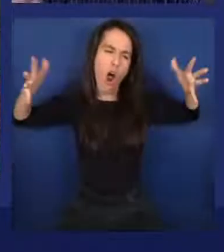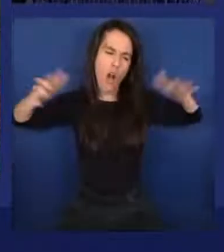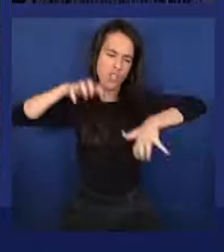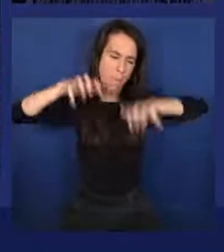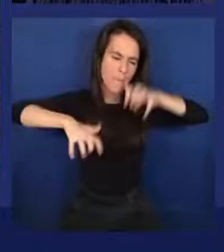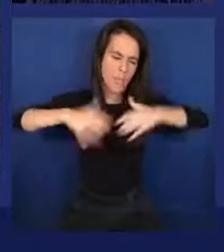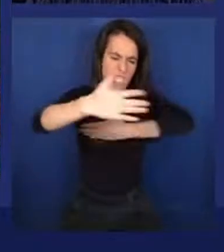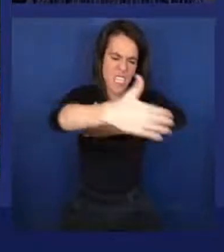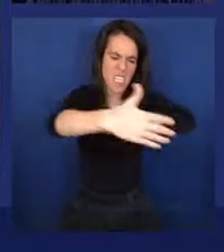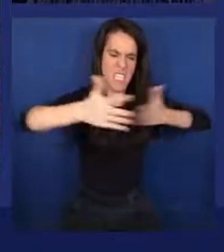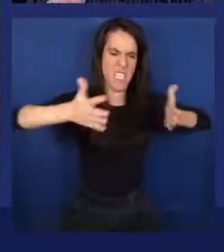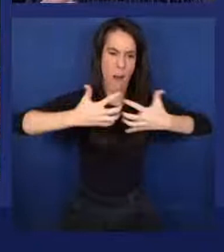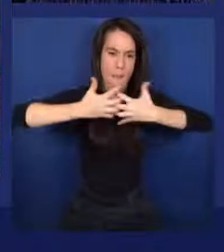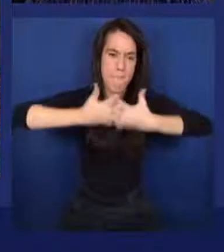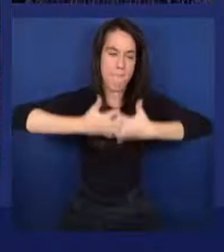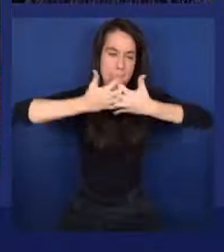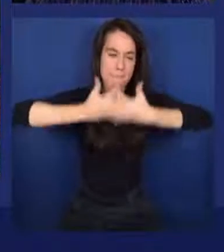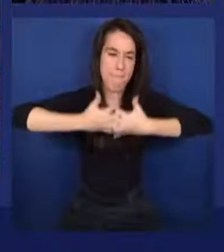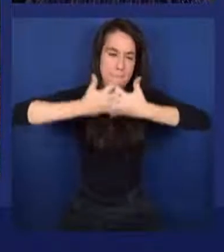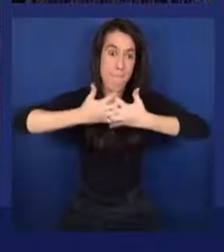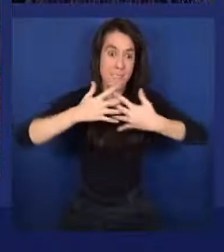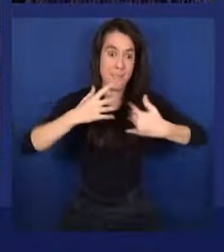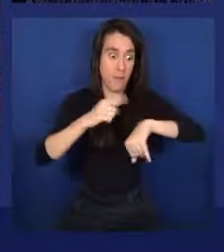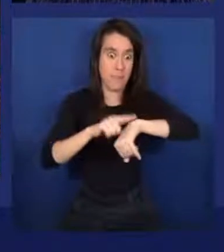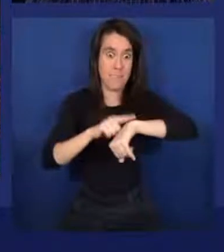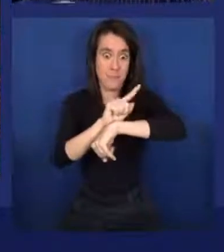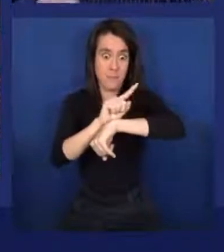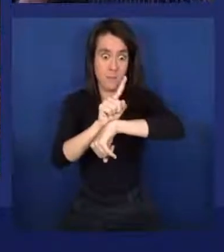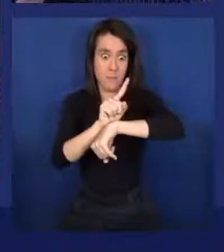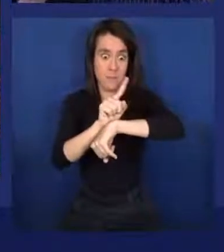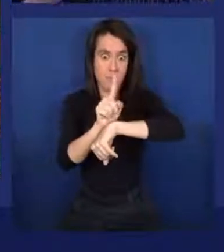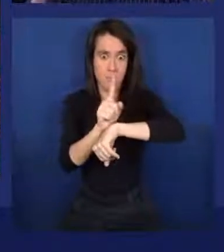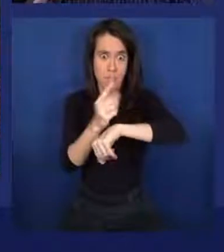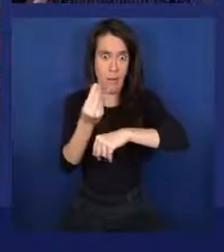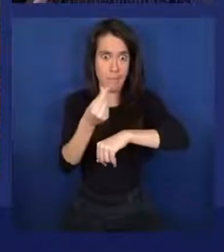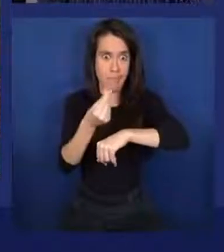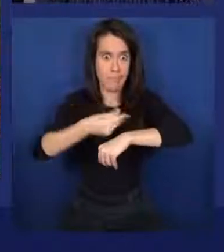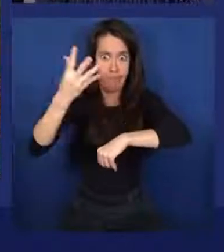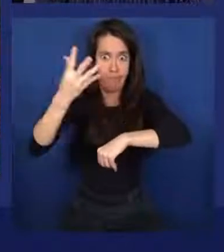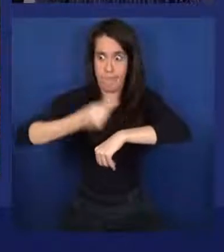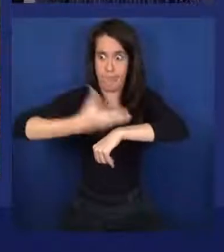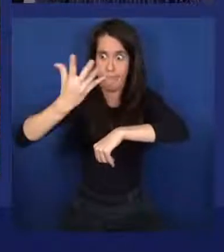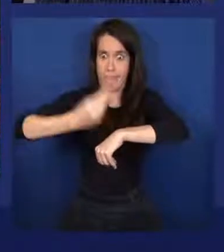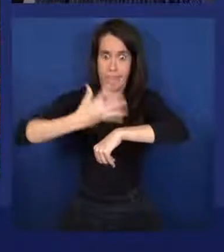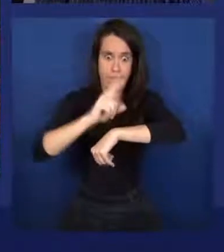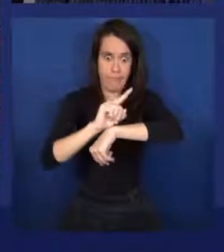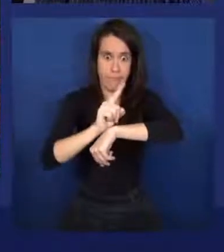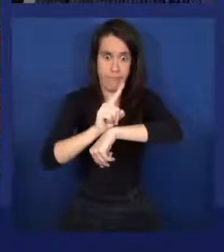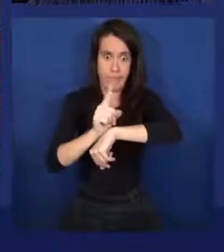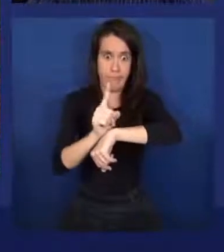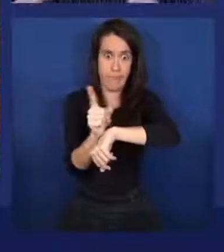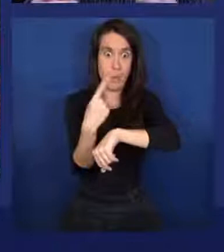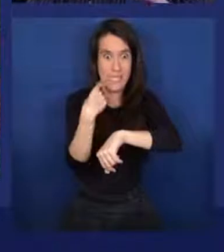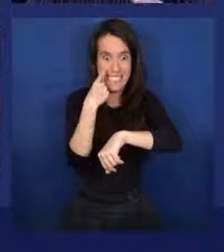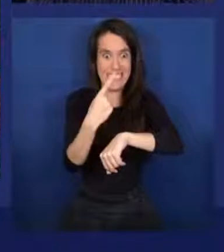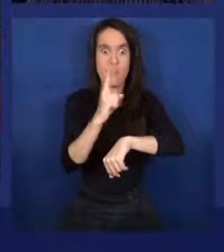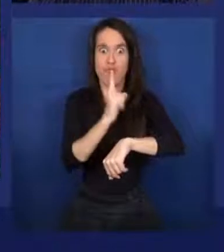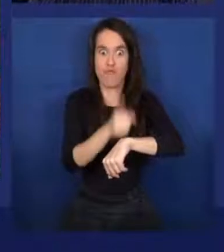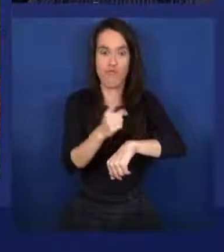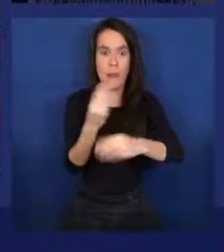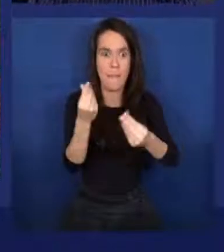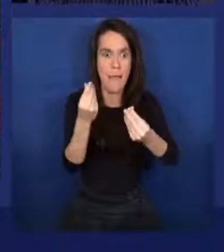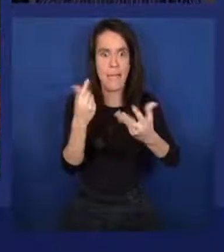every minute of compute time costs money. And so you're seeing scientists pursue grants to do